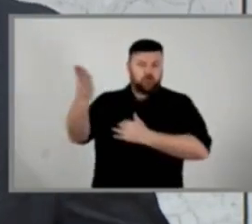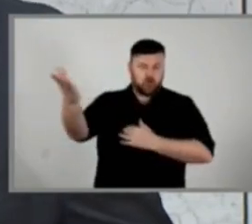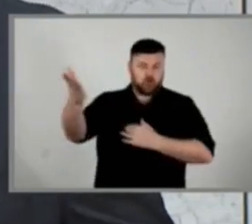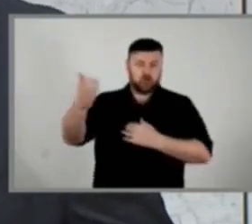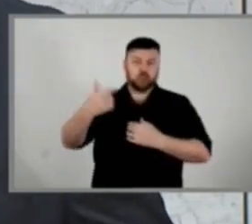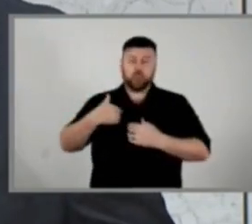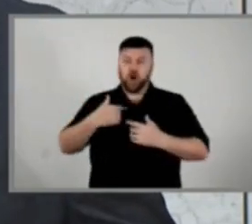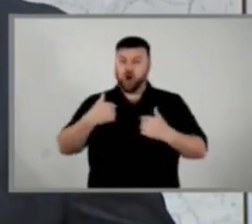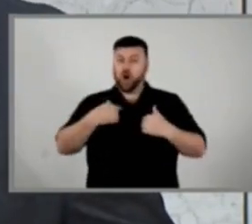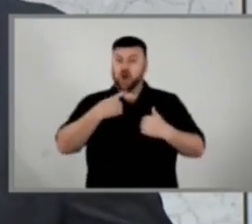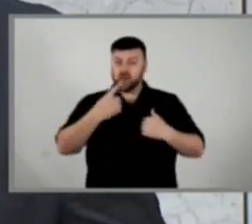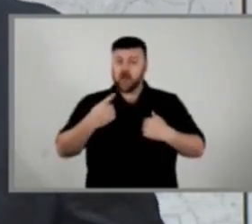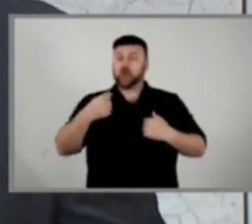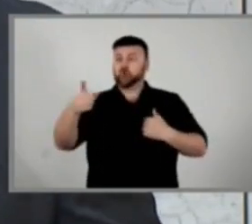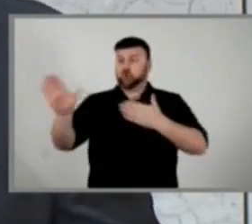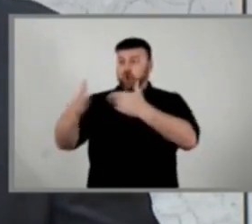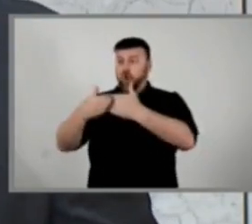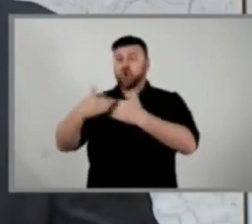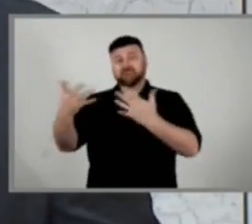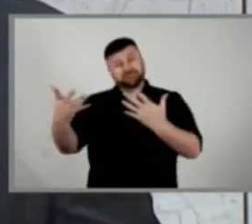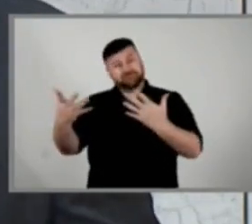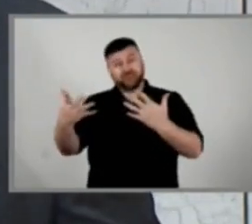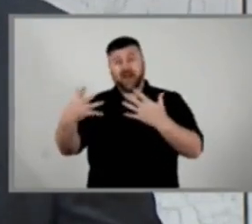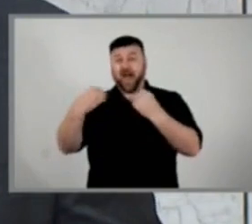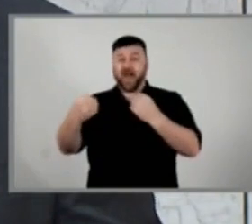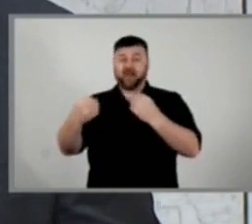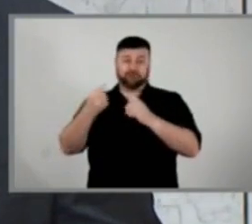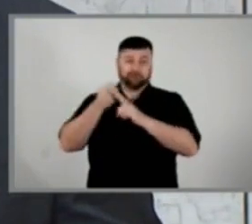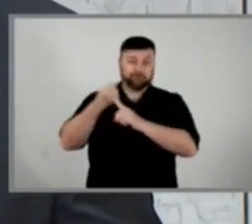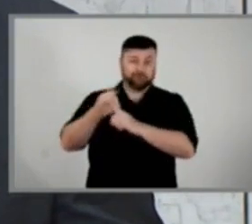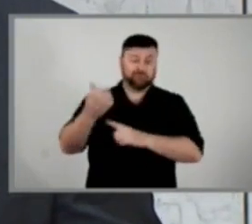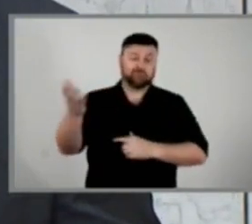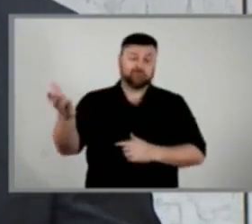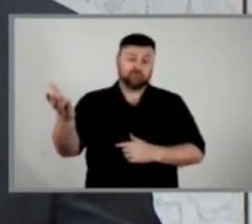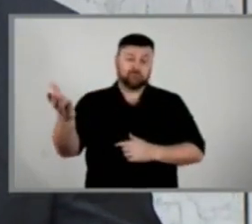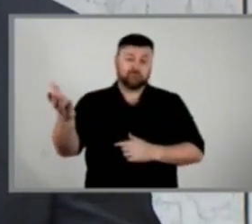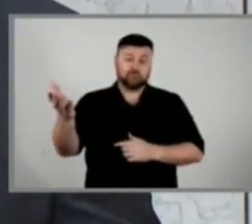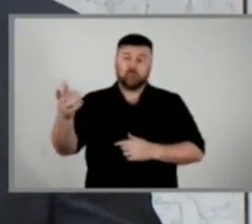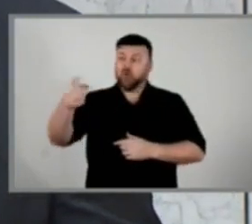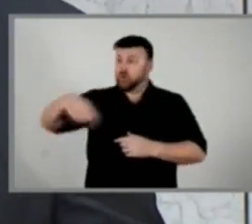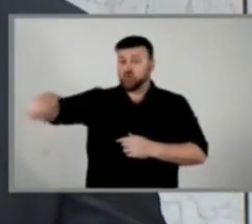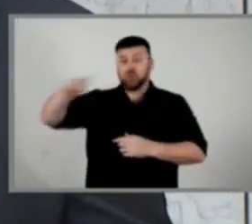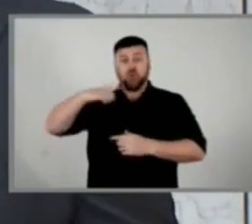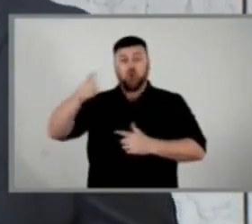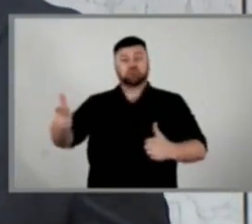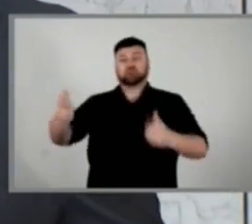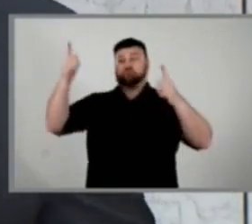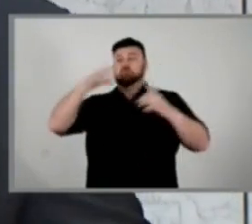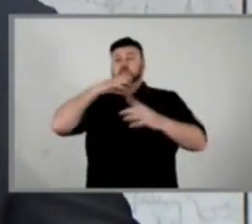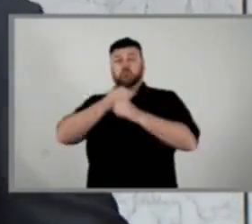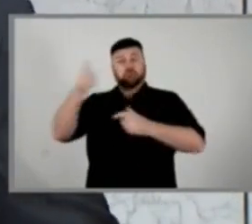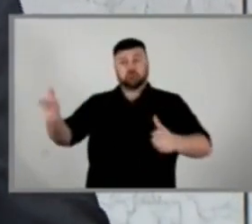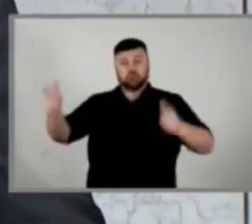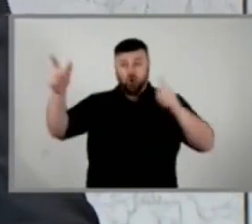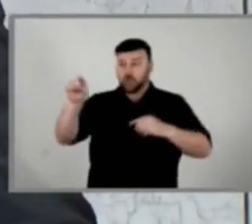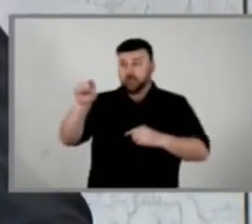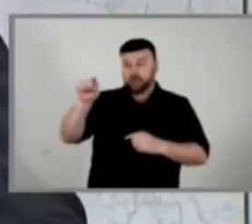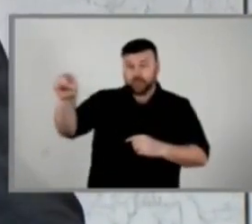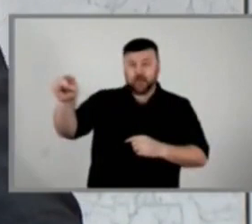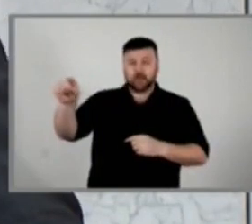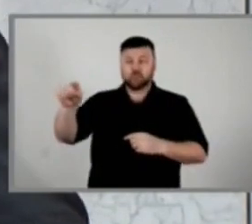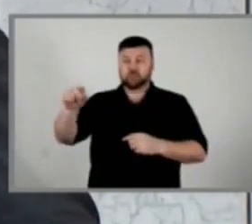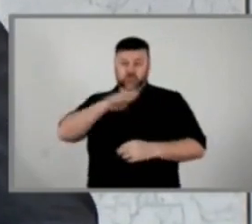come without costs. They're there to do a job, as the premiers have outlined, and they can only ever be justified on health advice, on